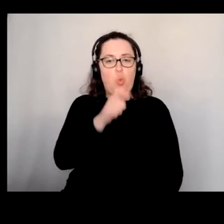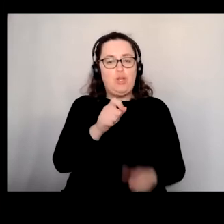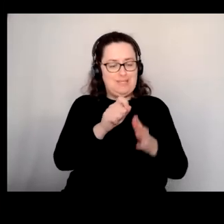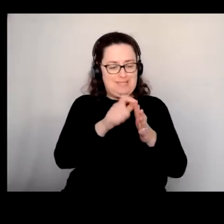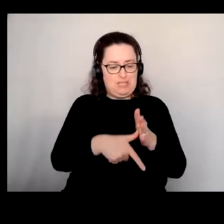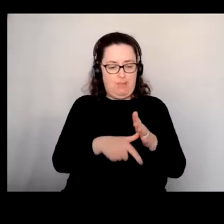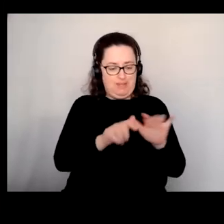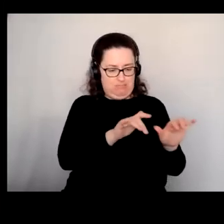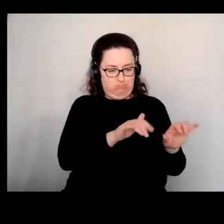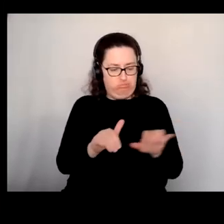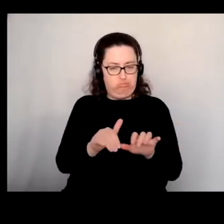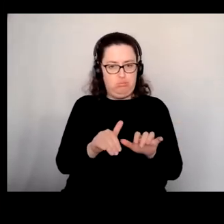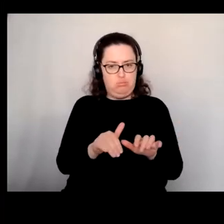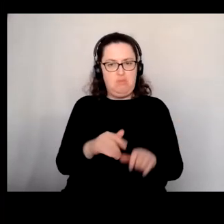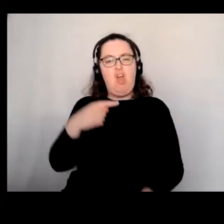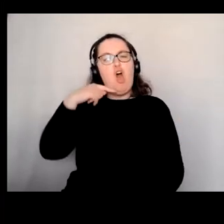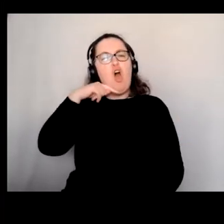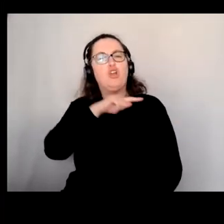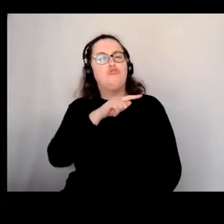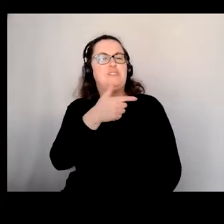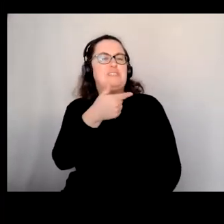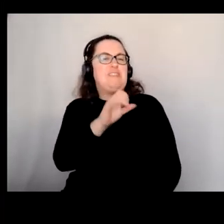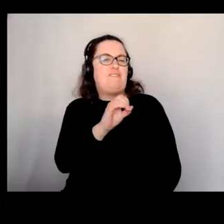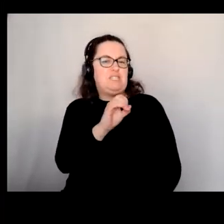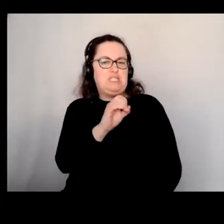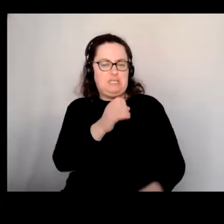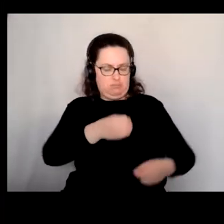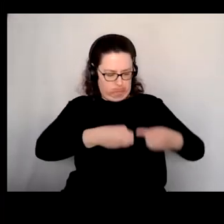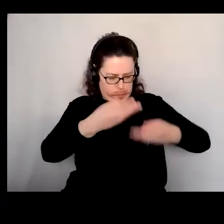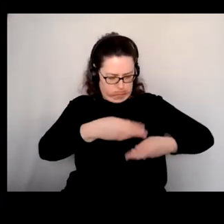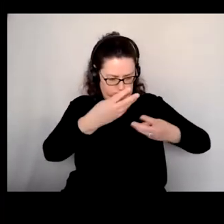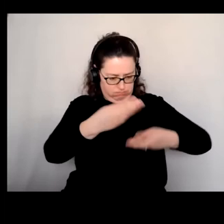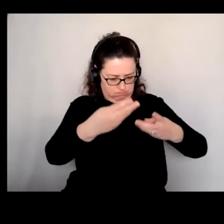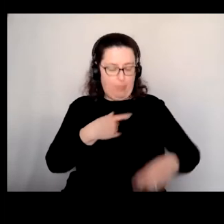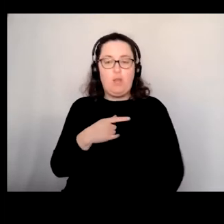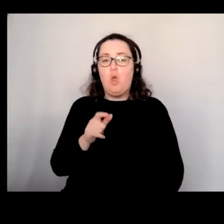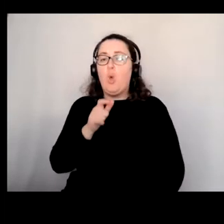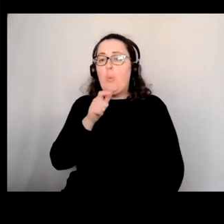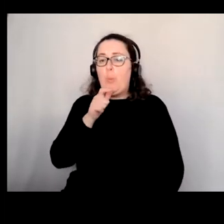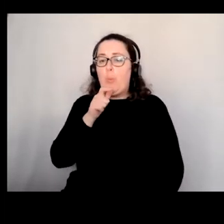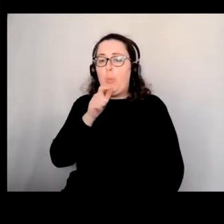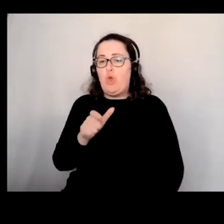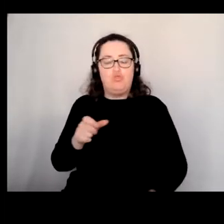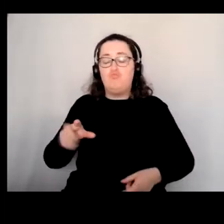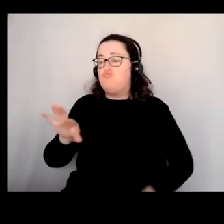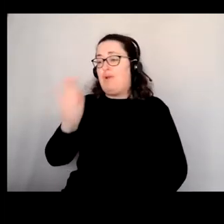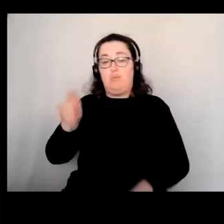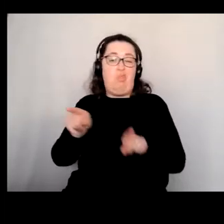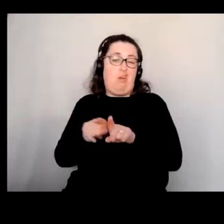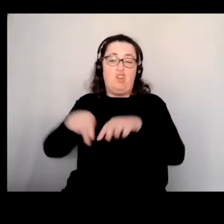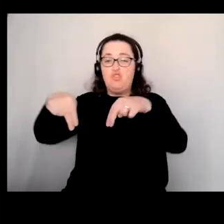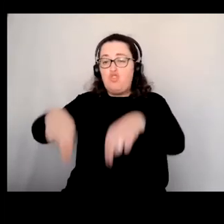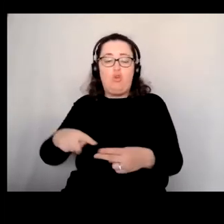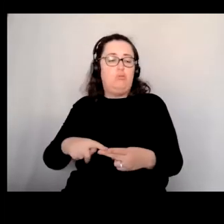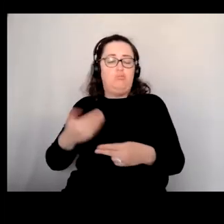term disability, and you might get, 170 or so results. And then I would put in a random search term